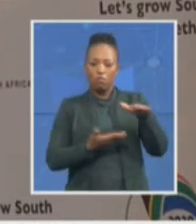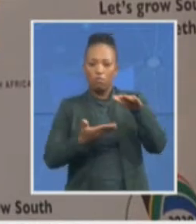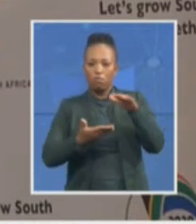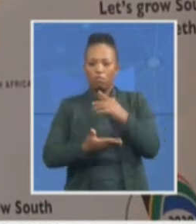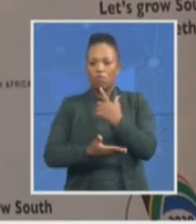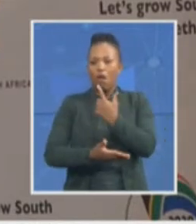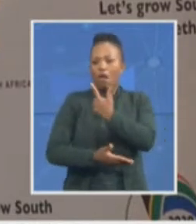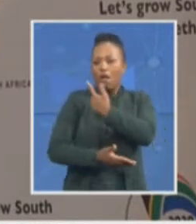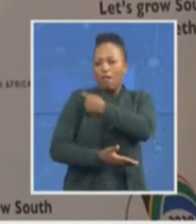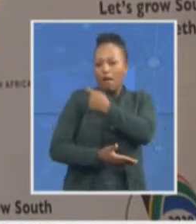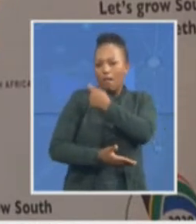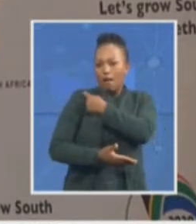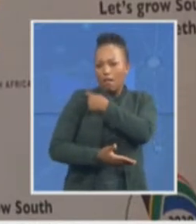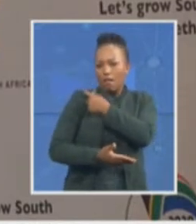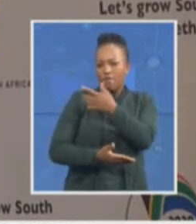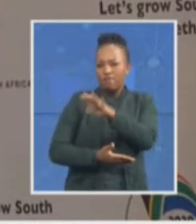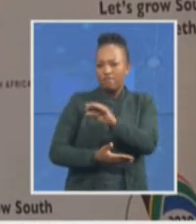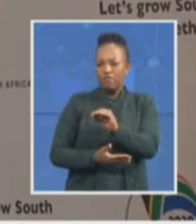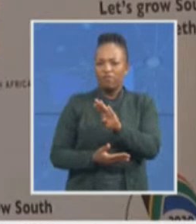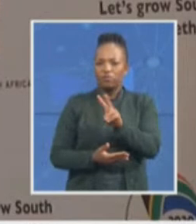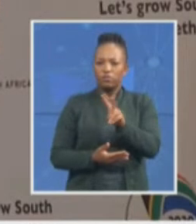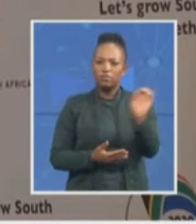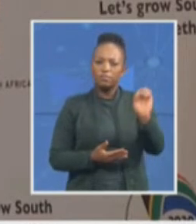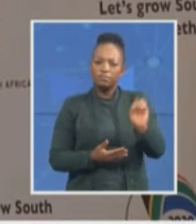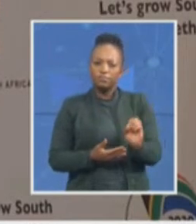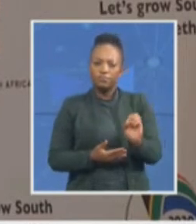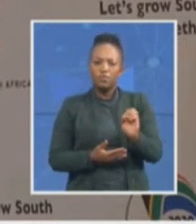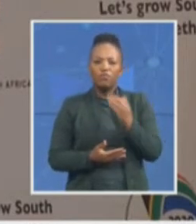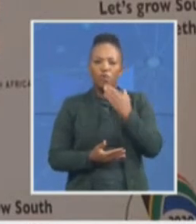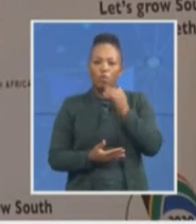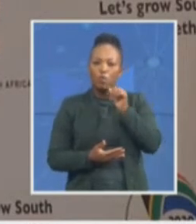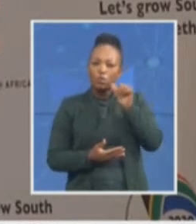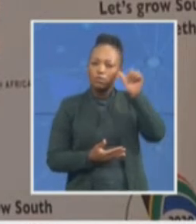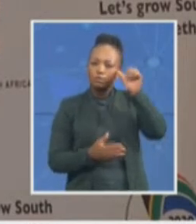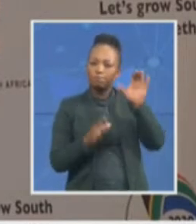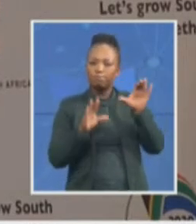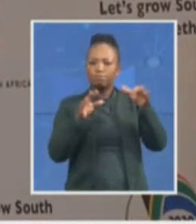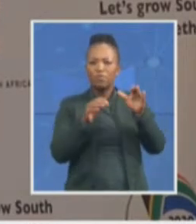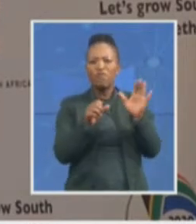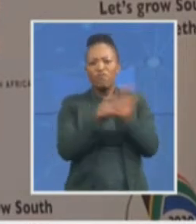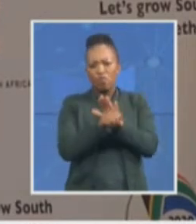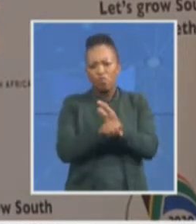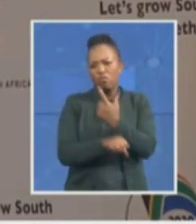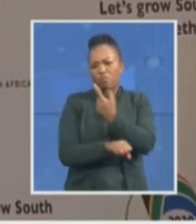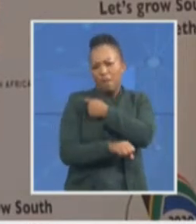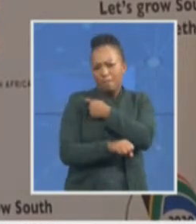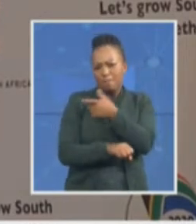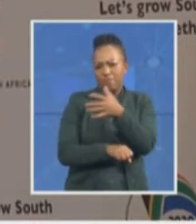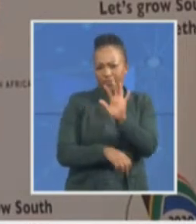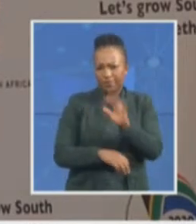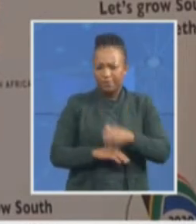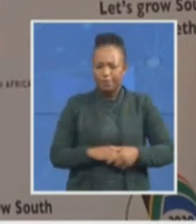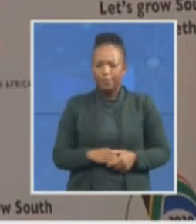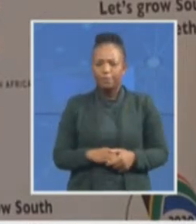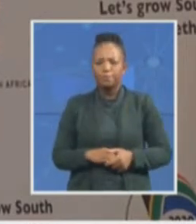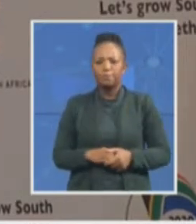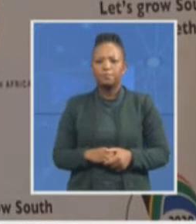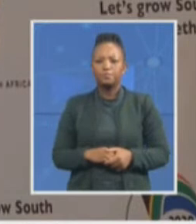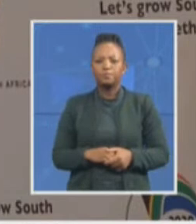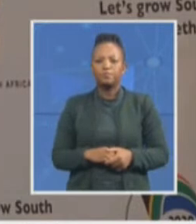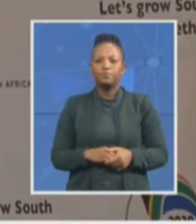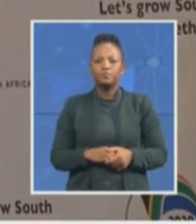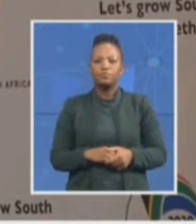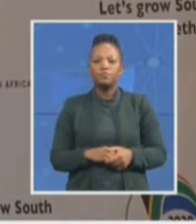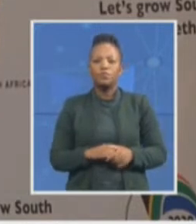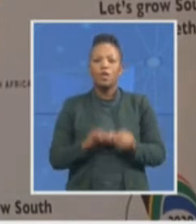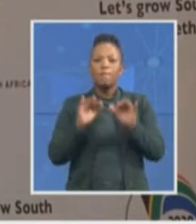of our adult population is fully vaccinated. However, unvaccinated people still remain